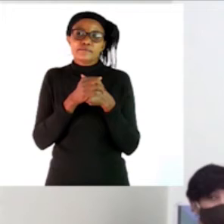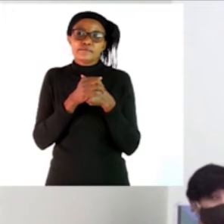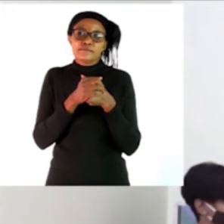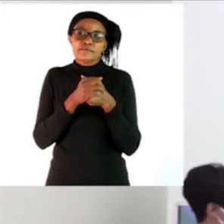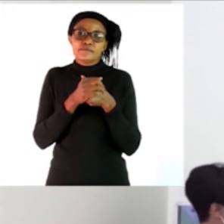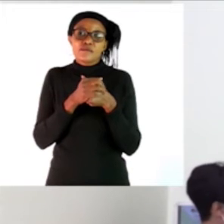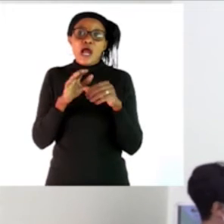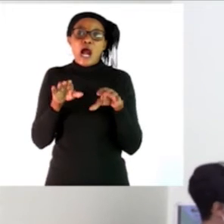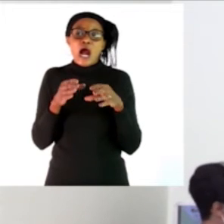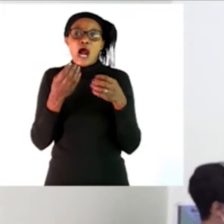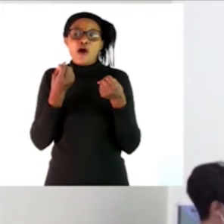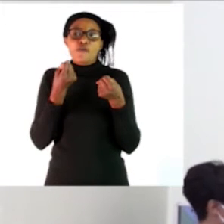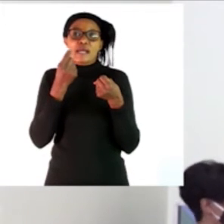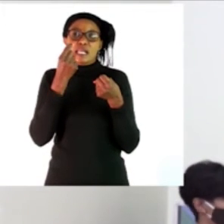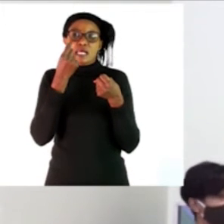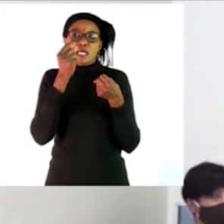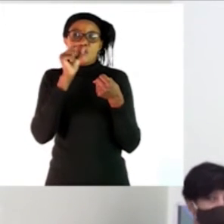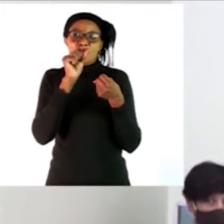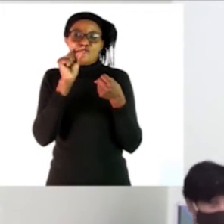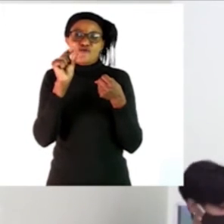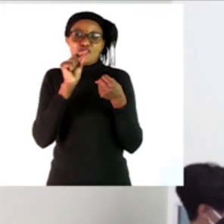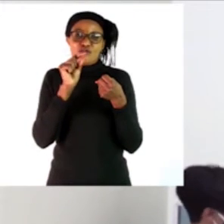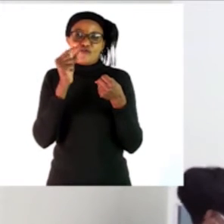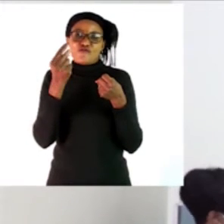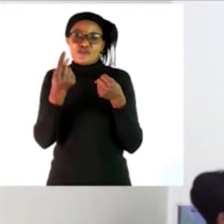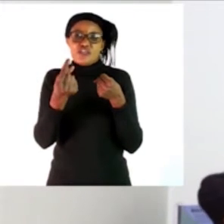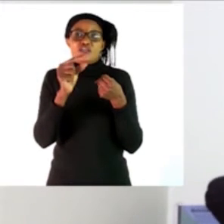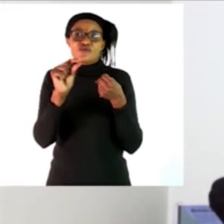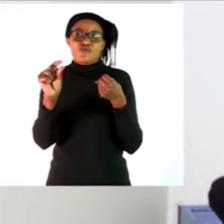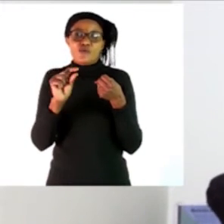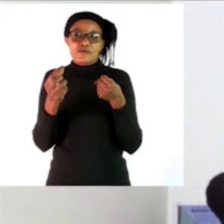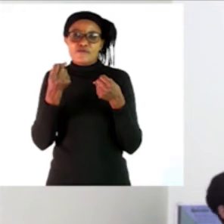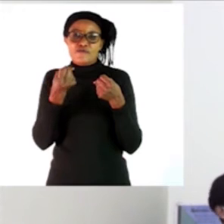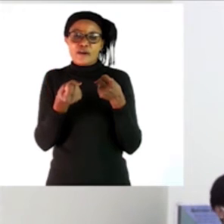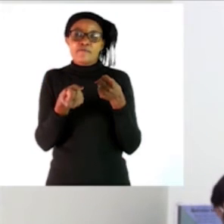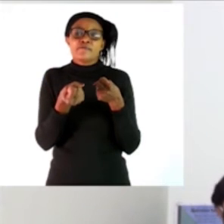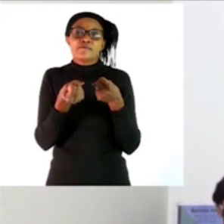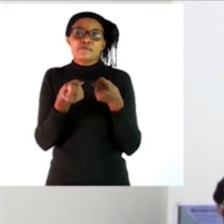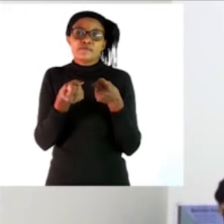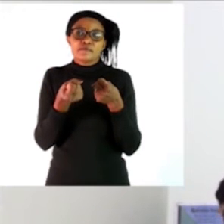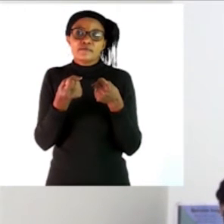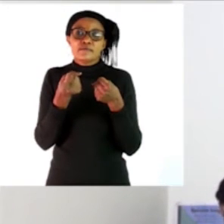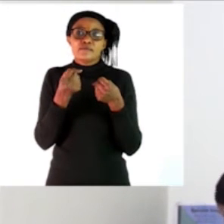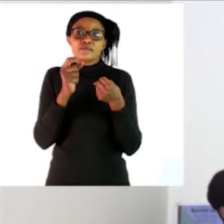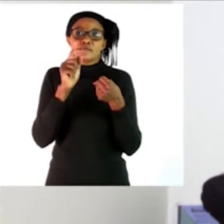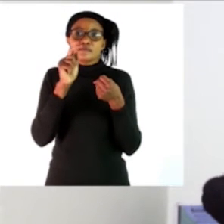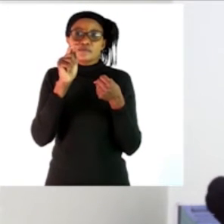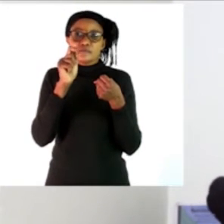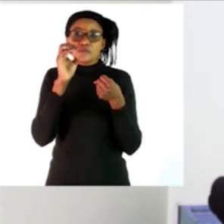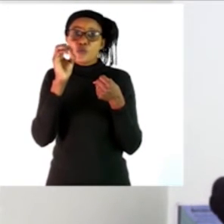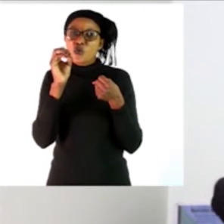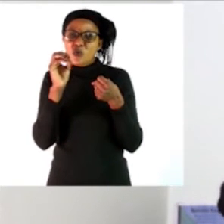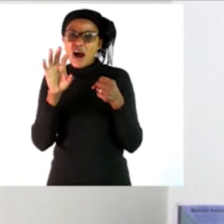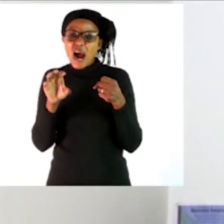How many of each words did you find? So let's look at the word to.